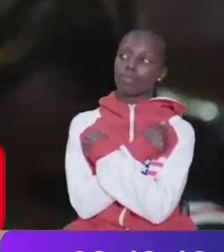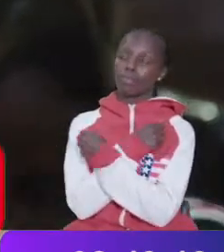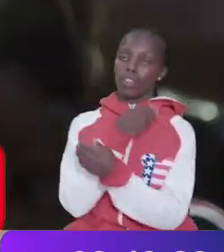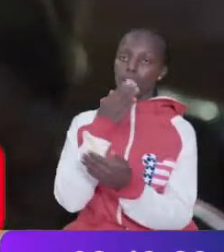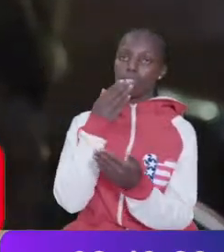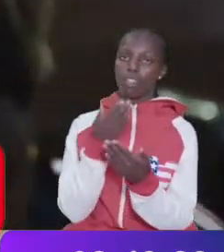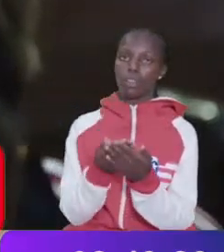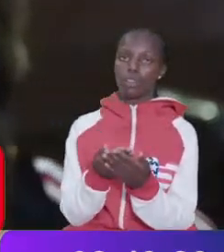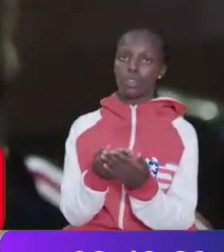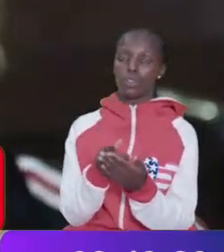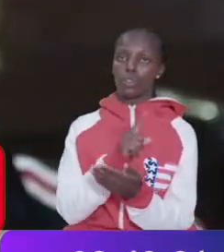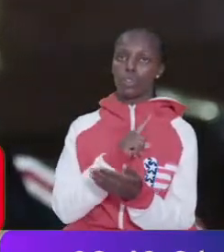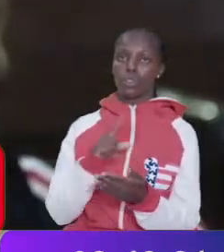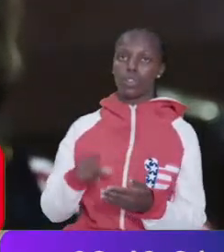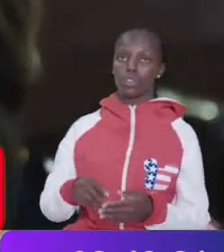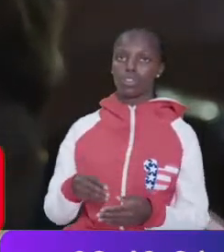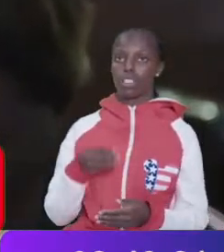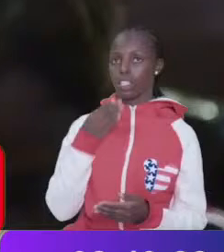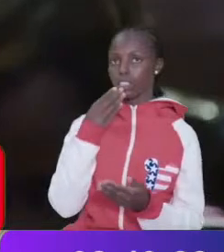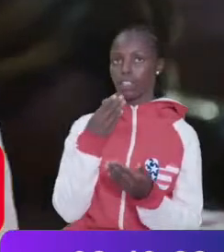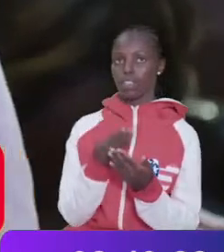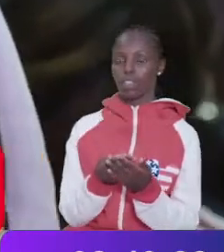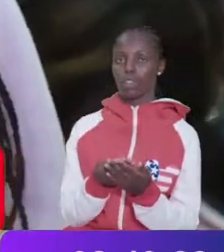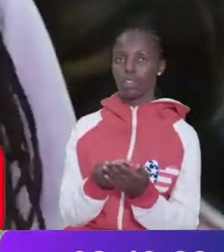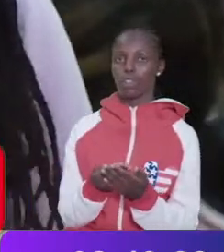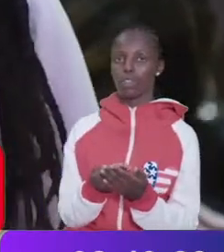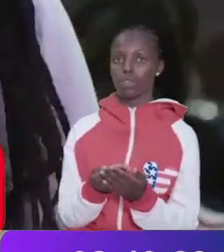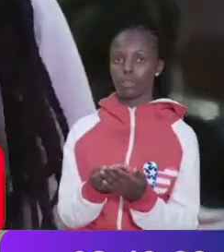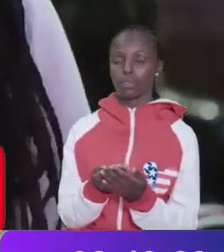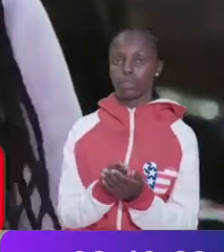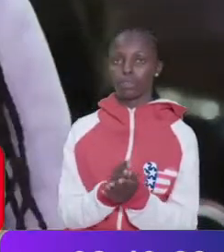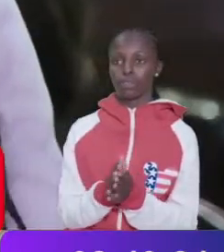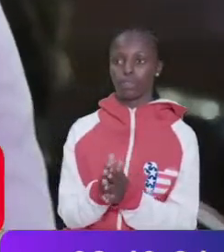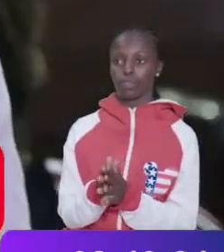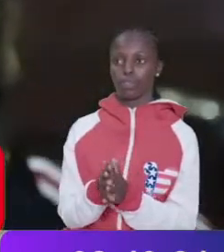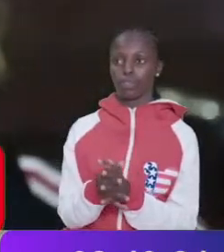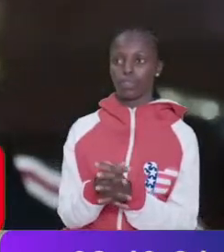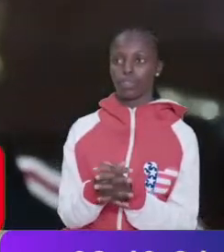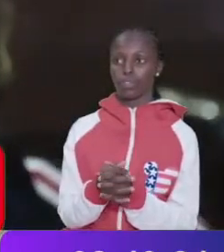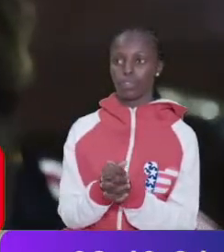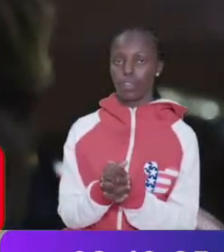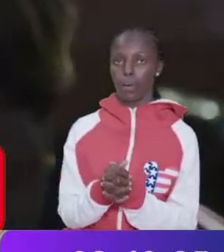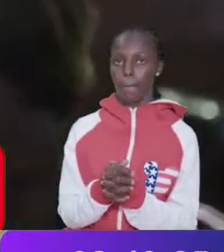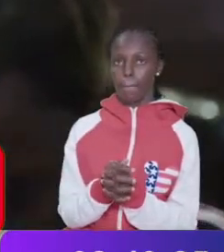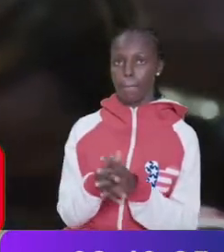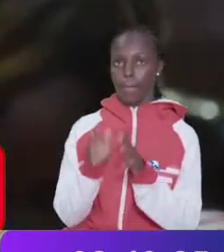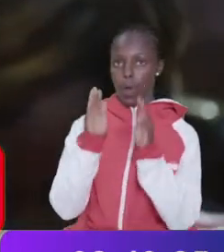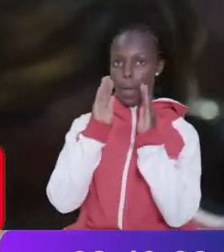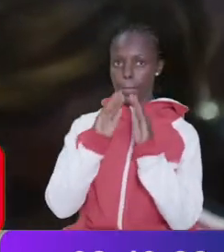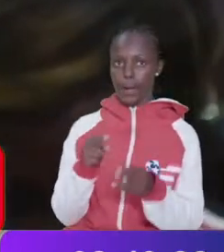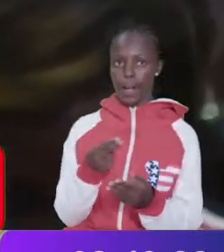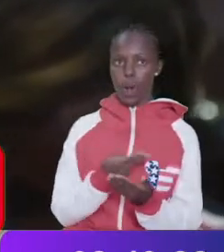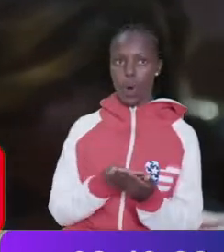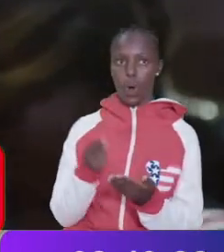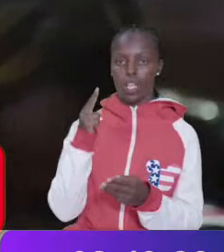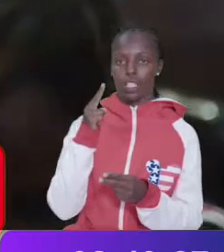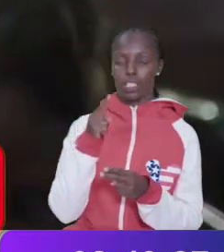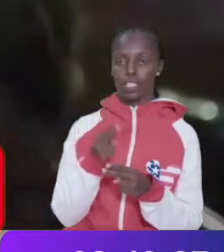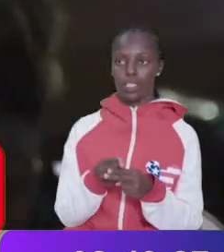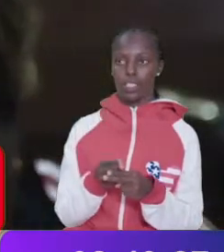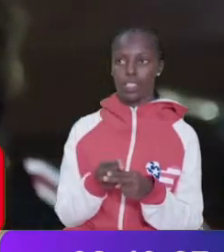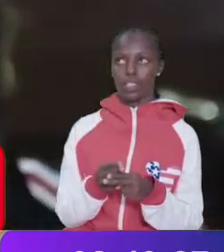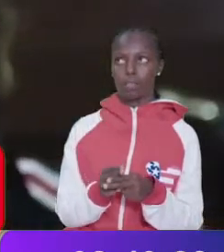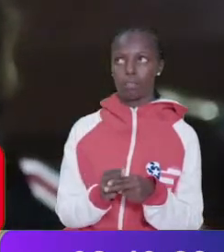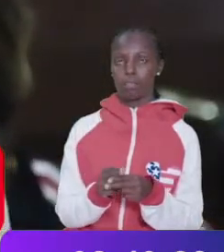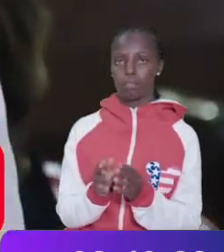Bwana. Twasema ni asante kwa ukuu wako. You are the Lord. We bless your holy name. You are faithful. You are